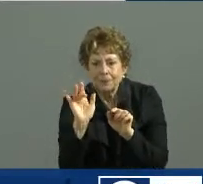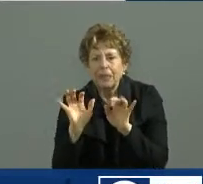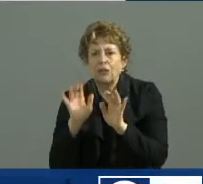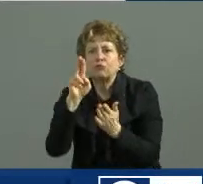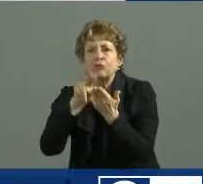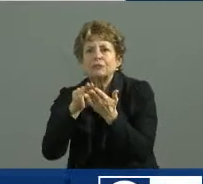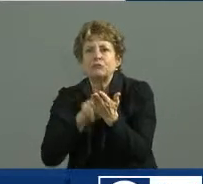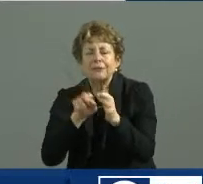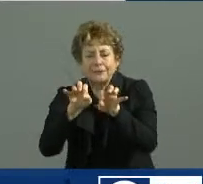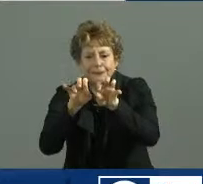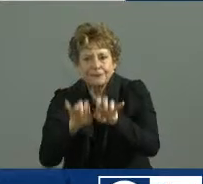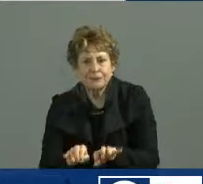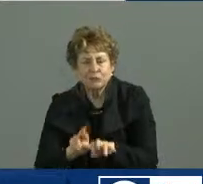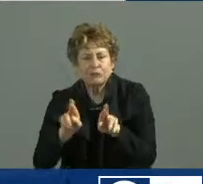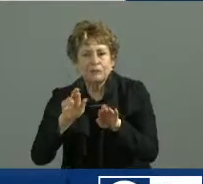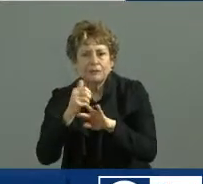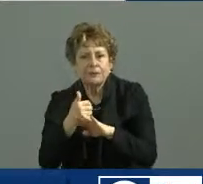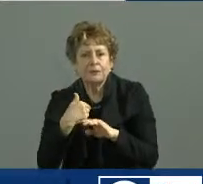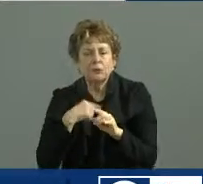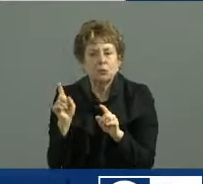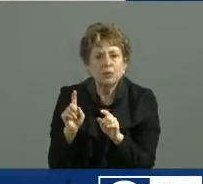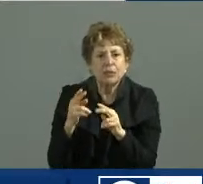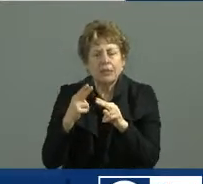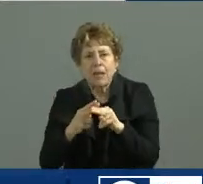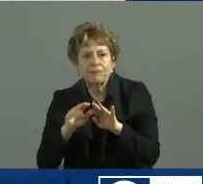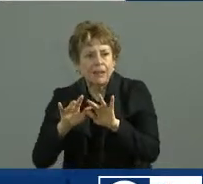to vaccines. That